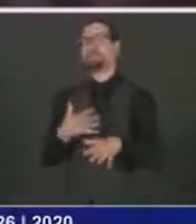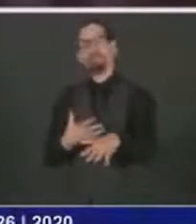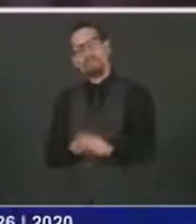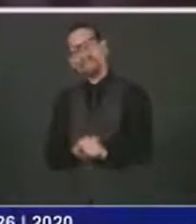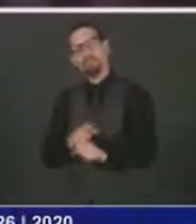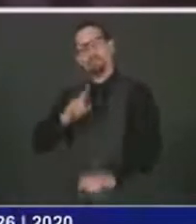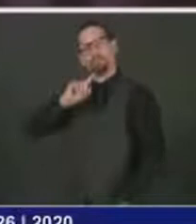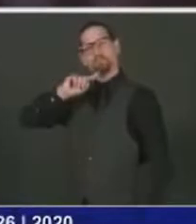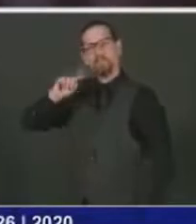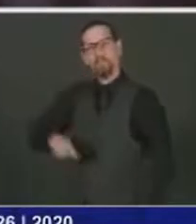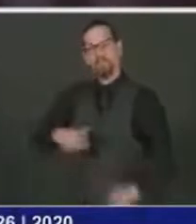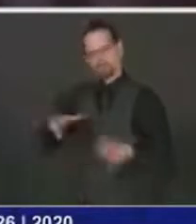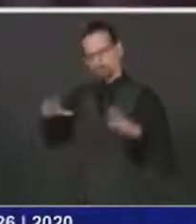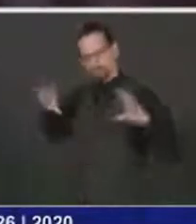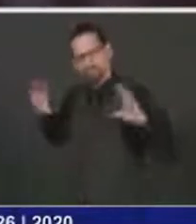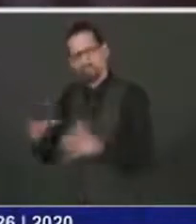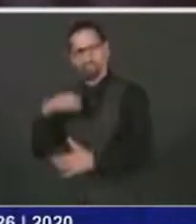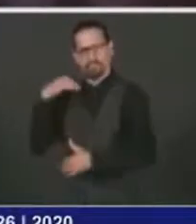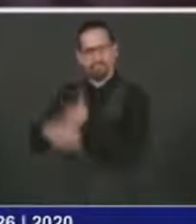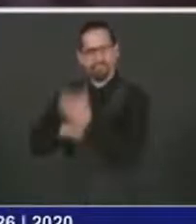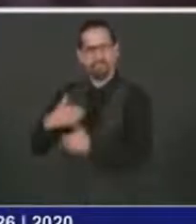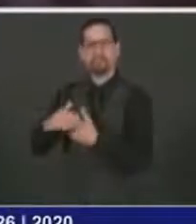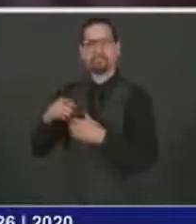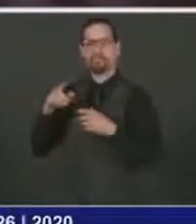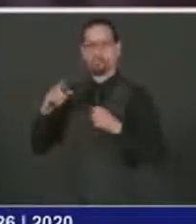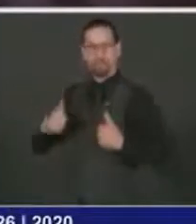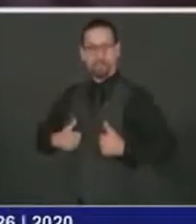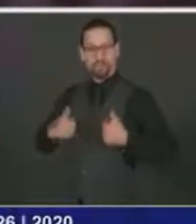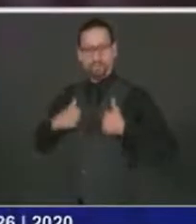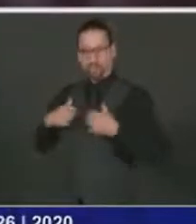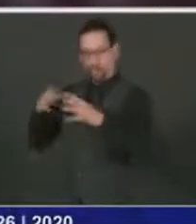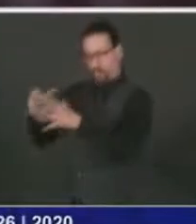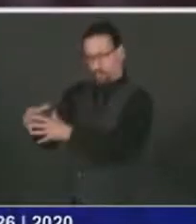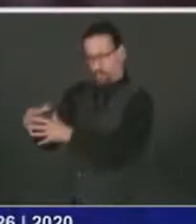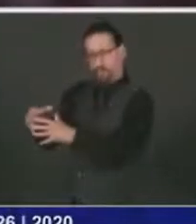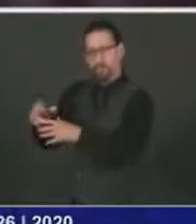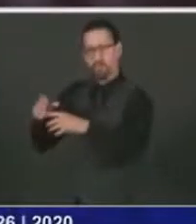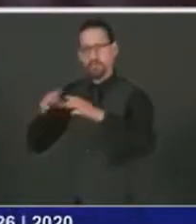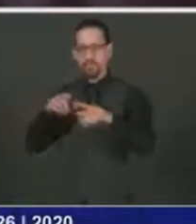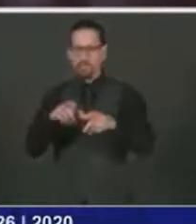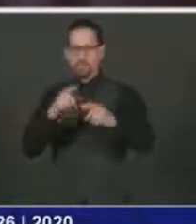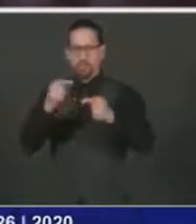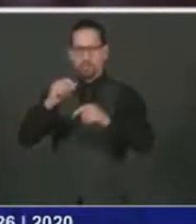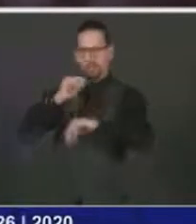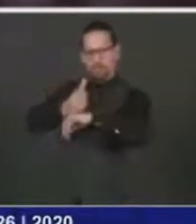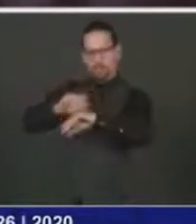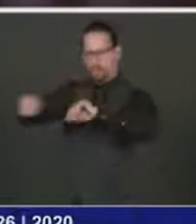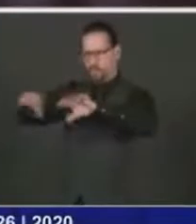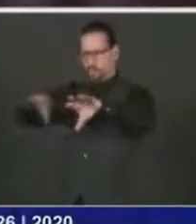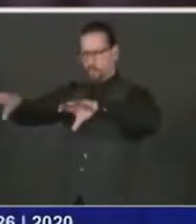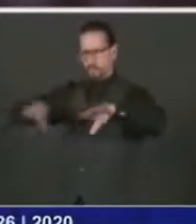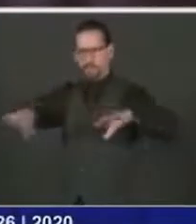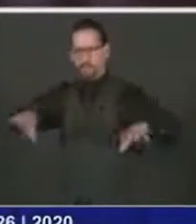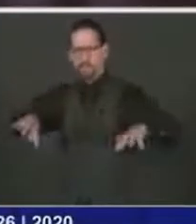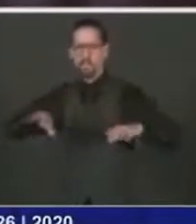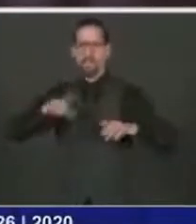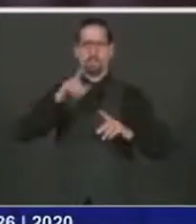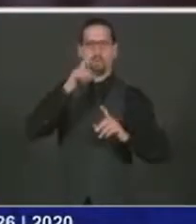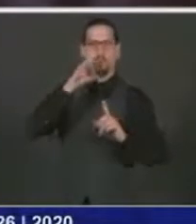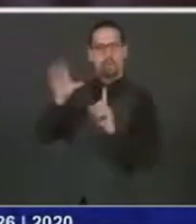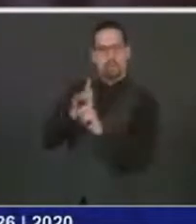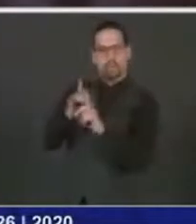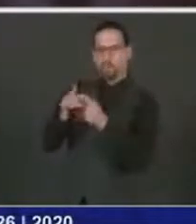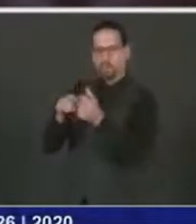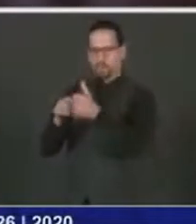were grouped together and cohorted, and will continue to do that to ensure that those who are COVID positive